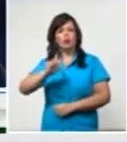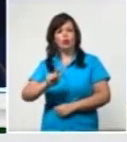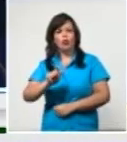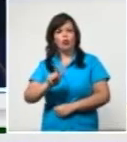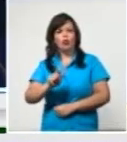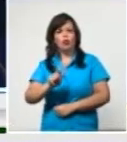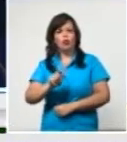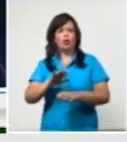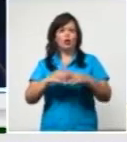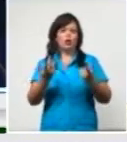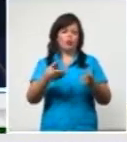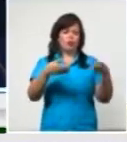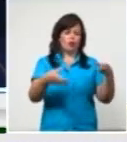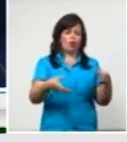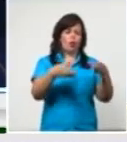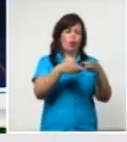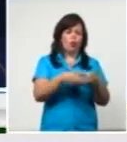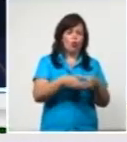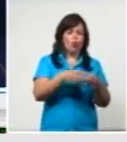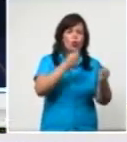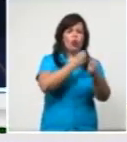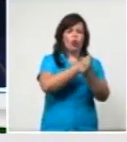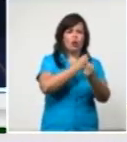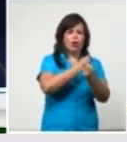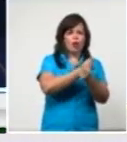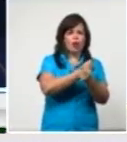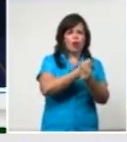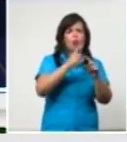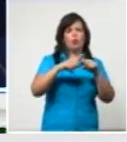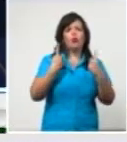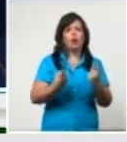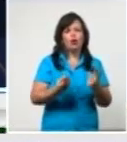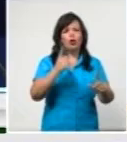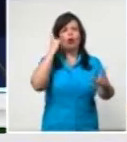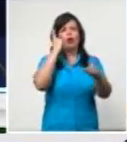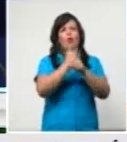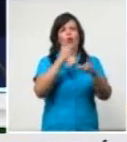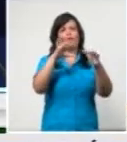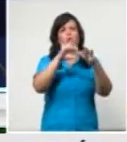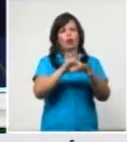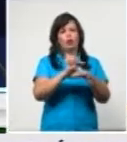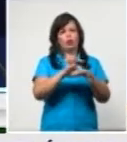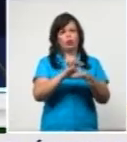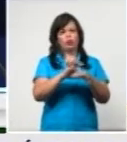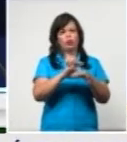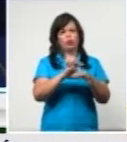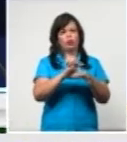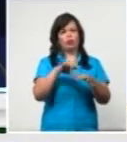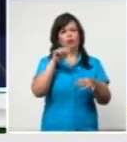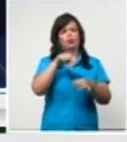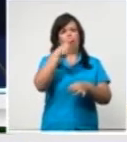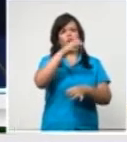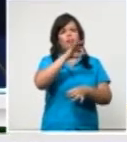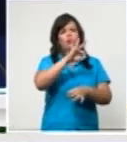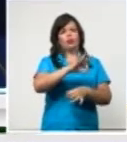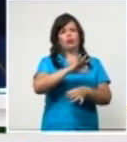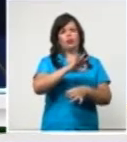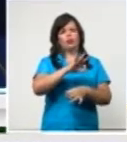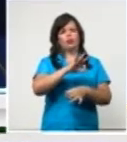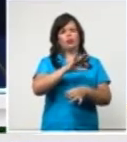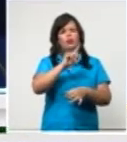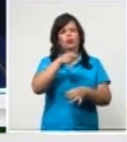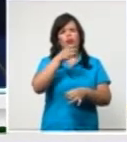2,019 people in this high-risk group, the high-risk group of having a confirmed case contact as the